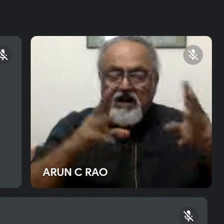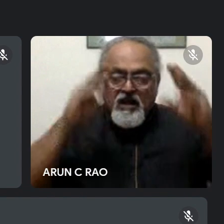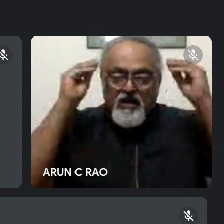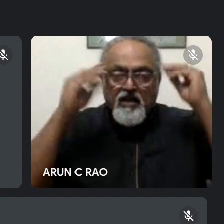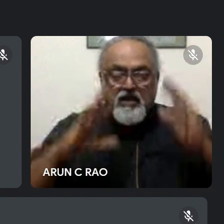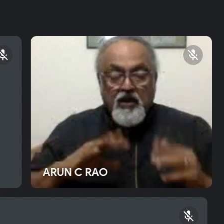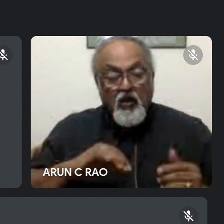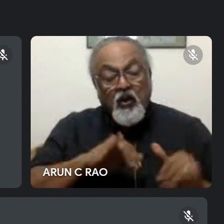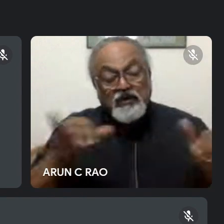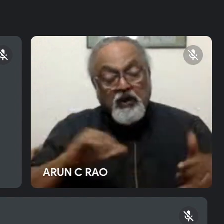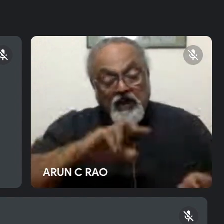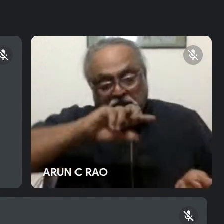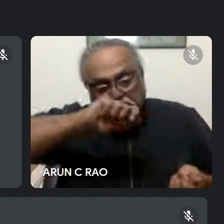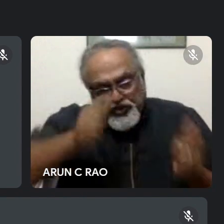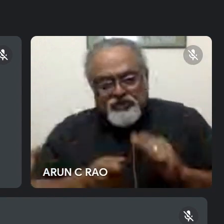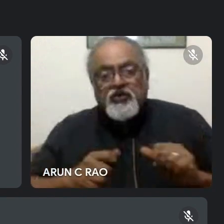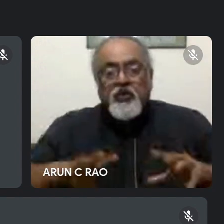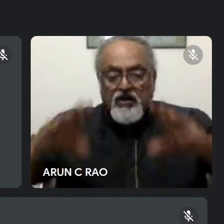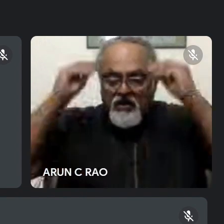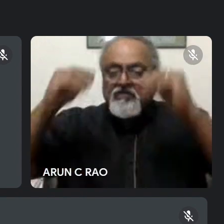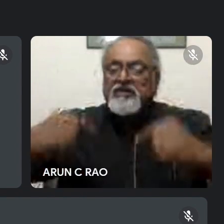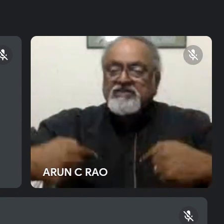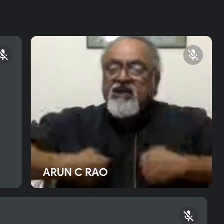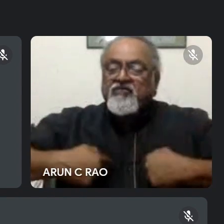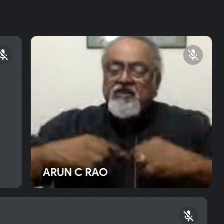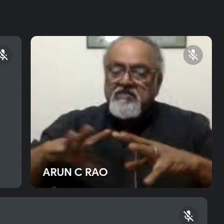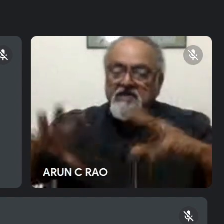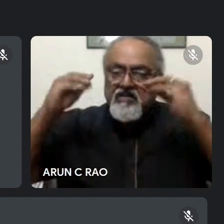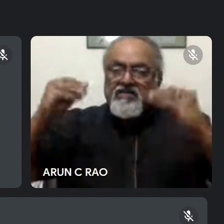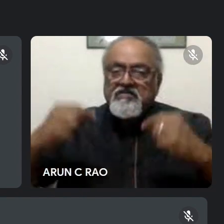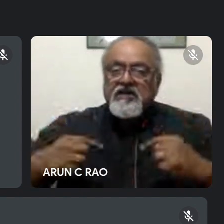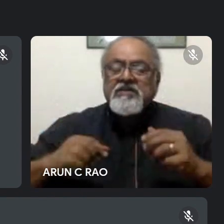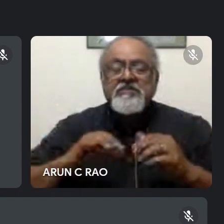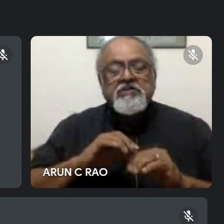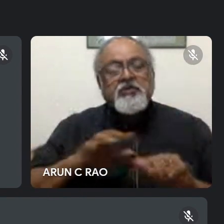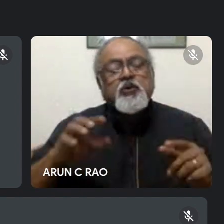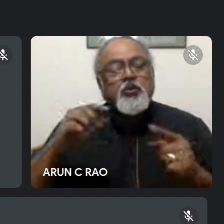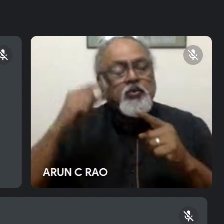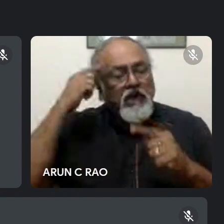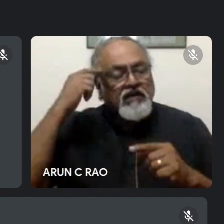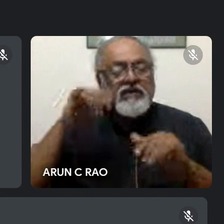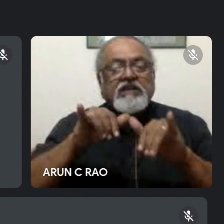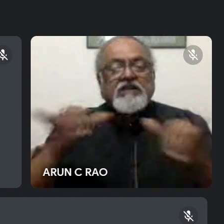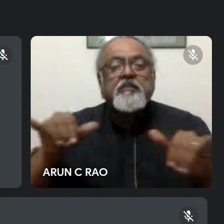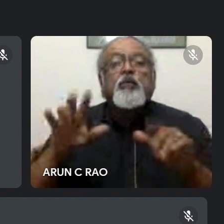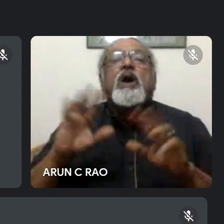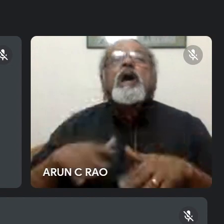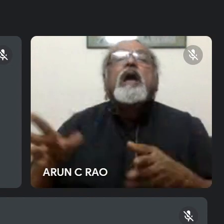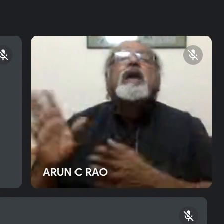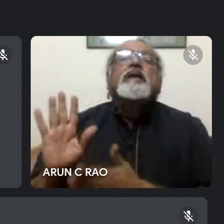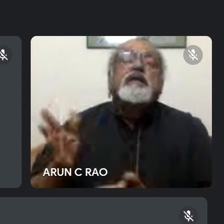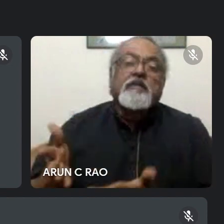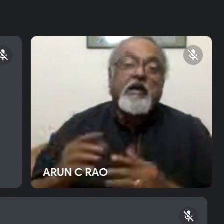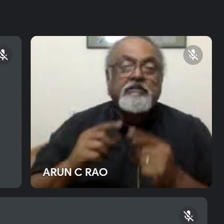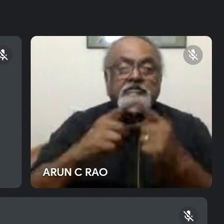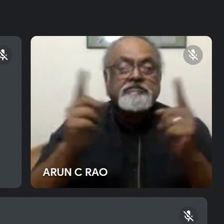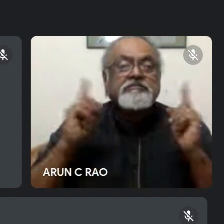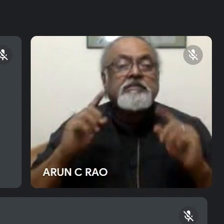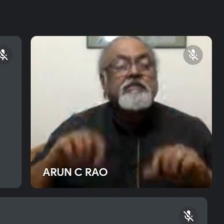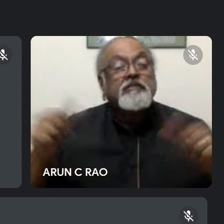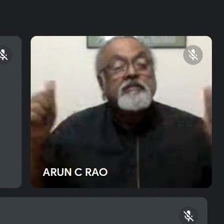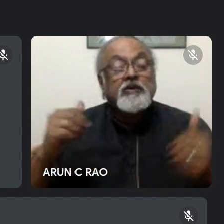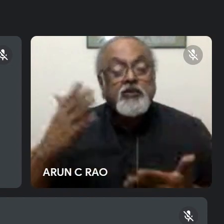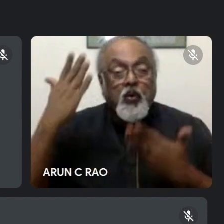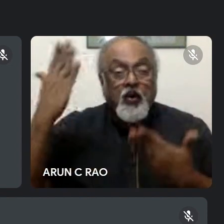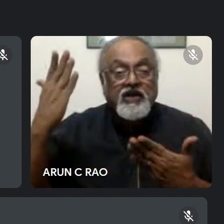to learn differently for yourself. So, which meant the neurotypical way. I graduated with honors from